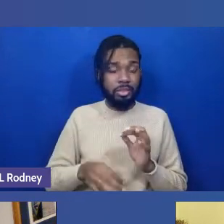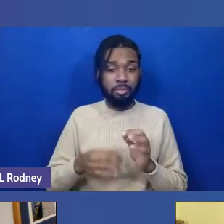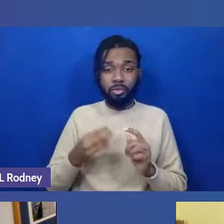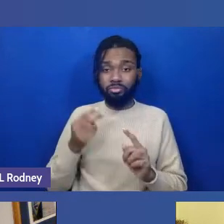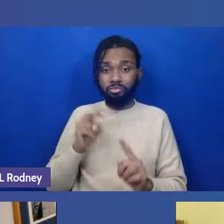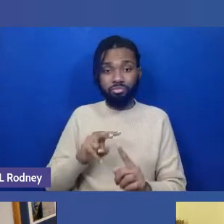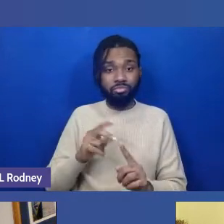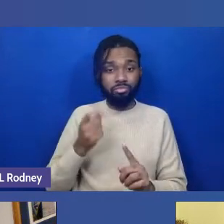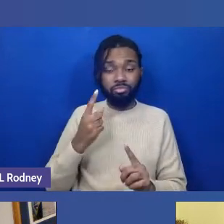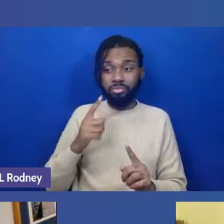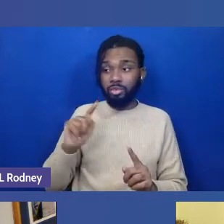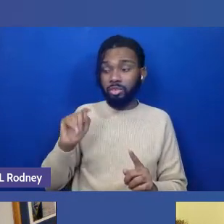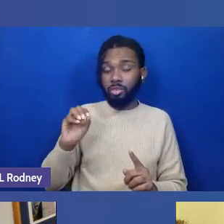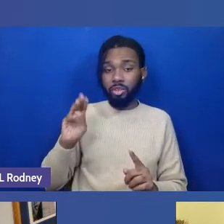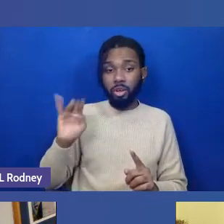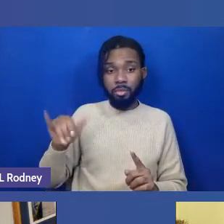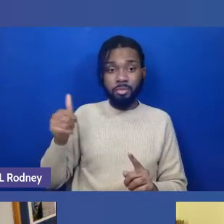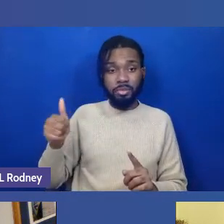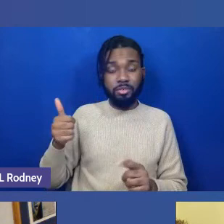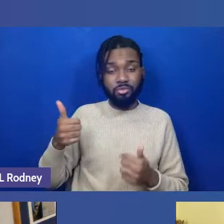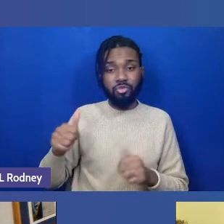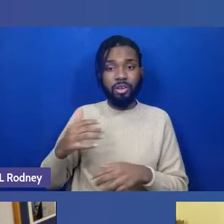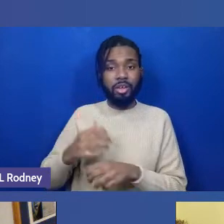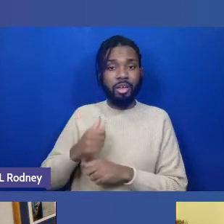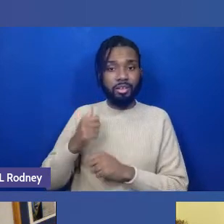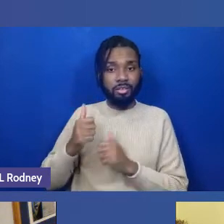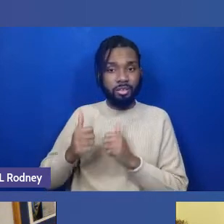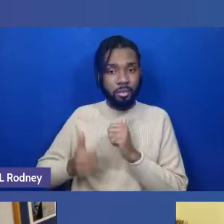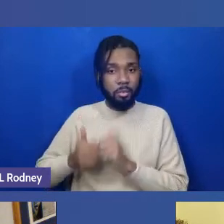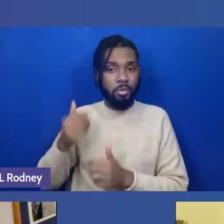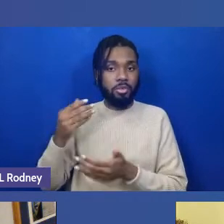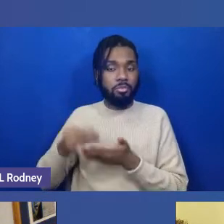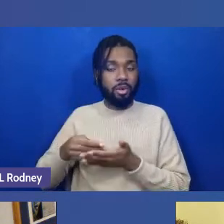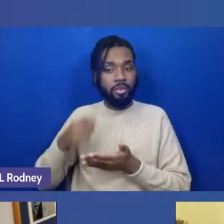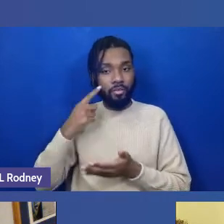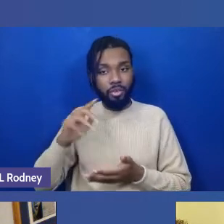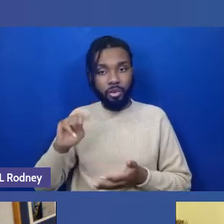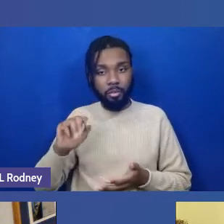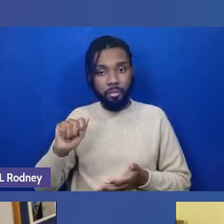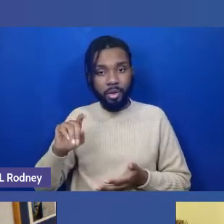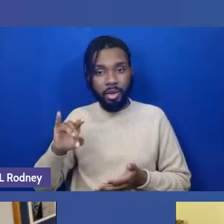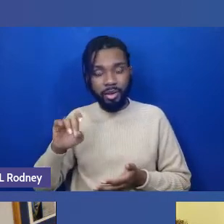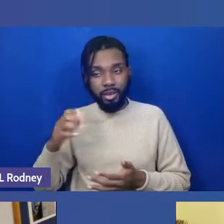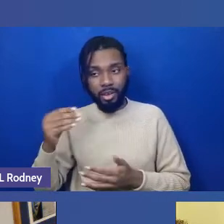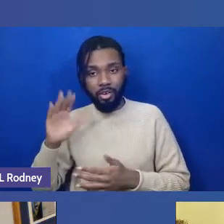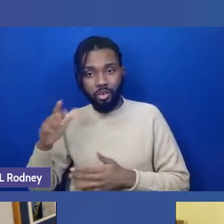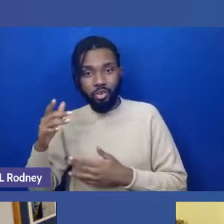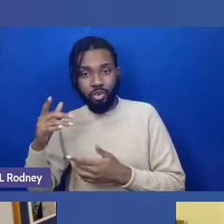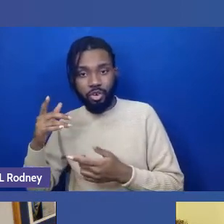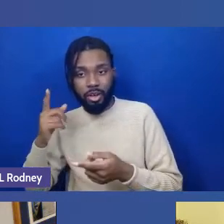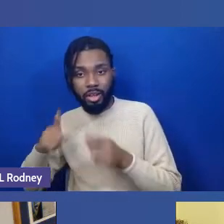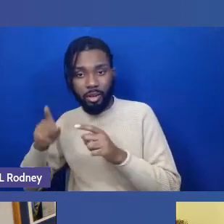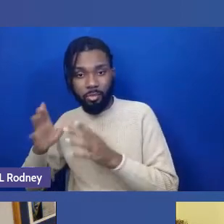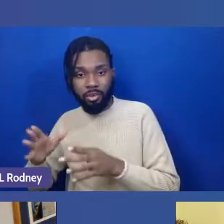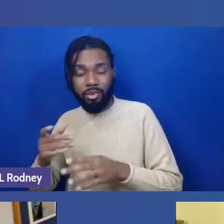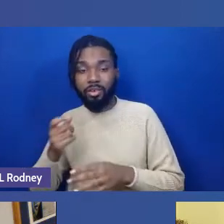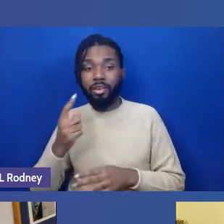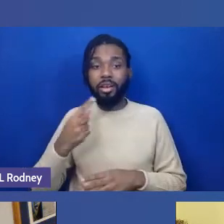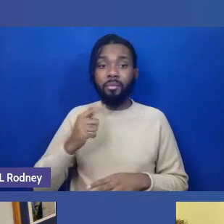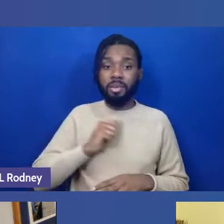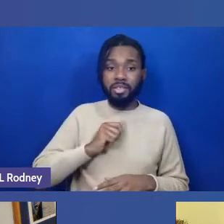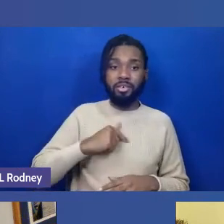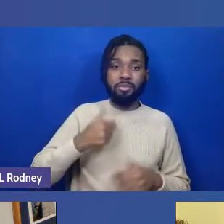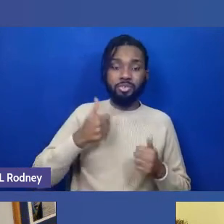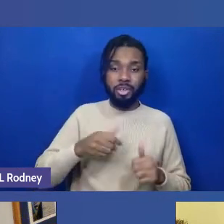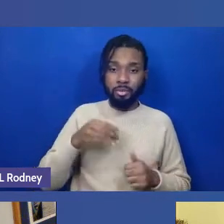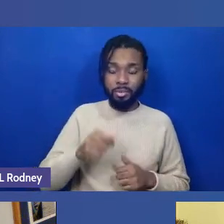Tommy's trying to get the most money for Maddie and her collaborators. And I'm trying to pay the least amount of money because